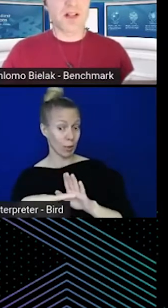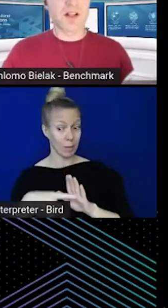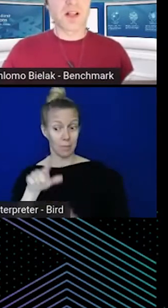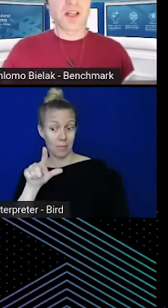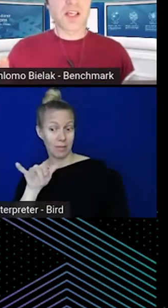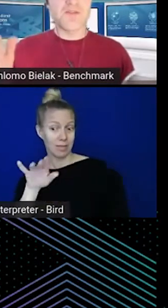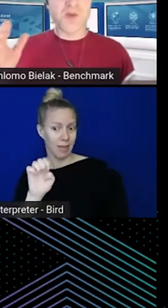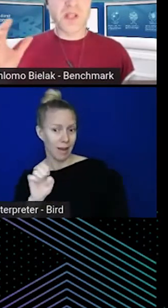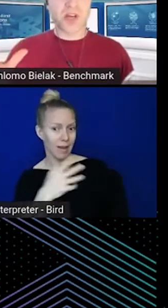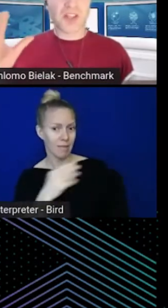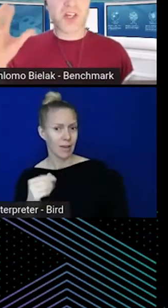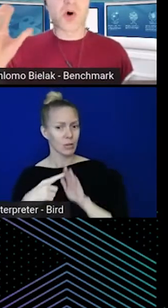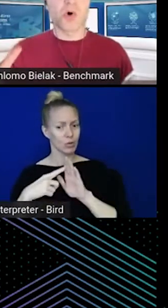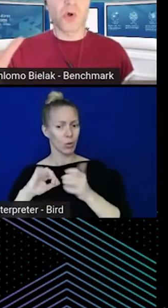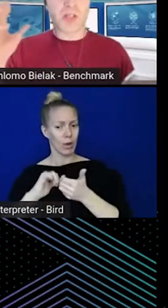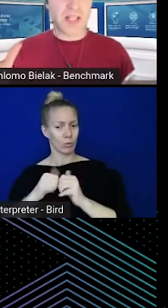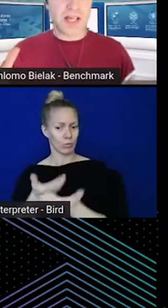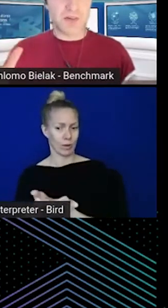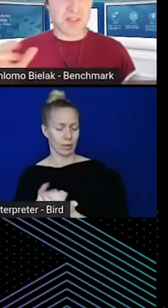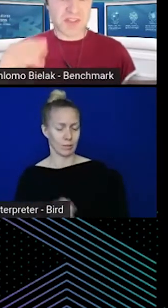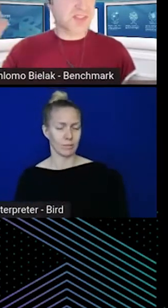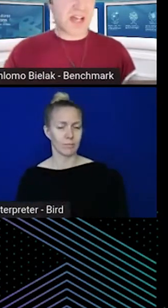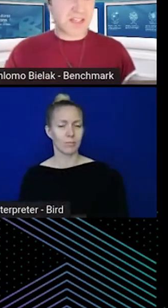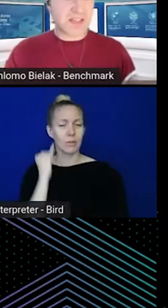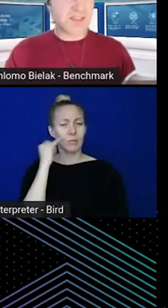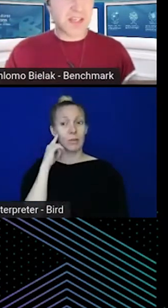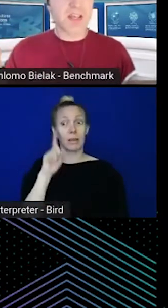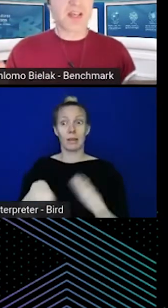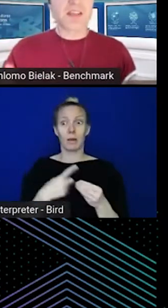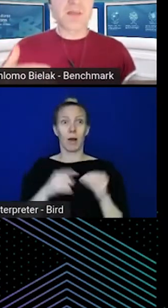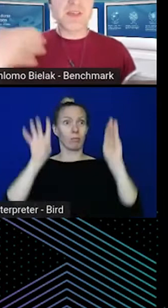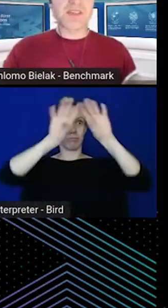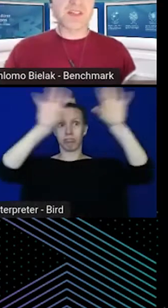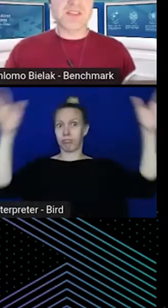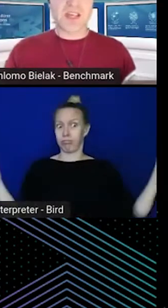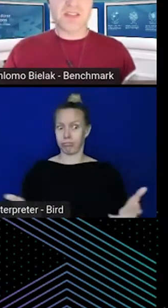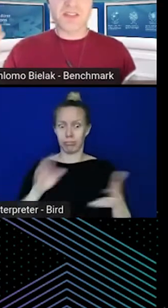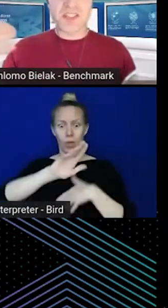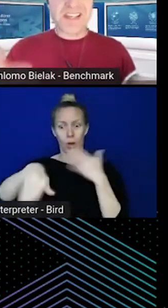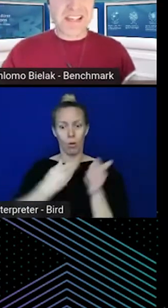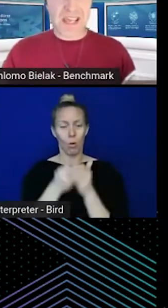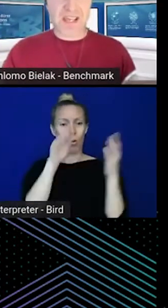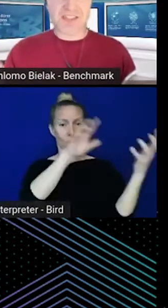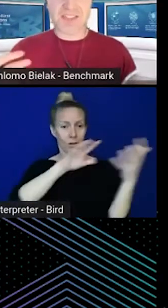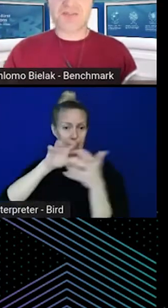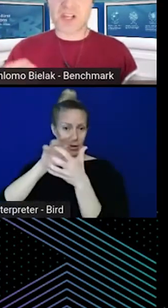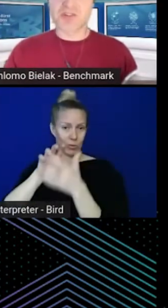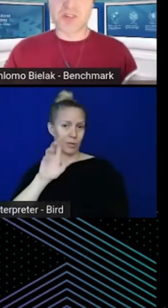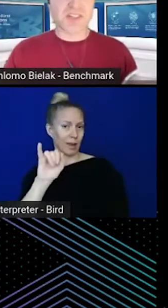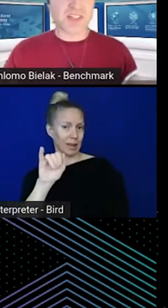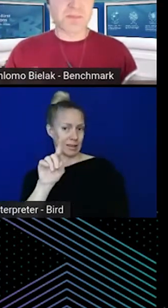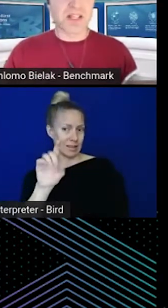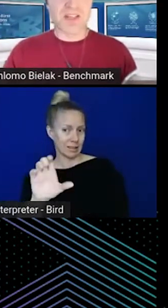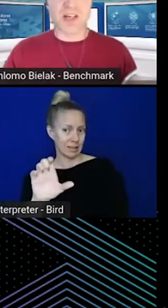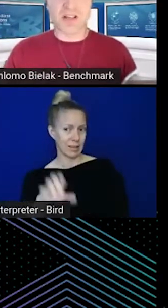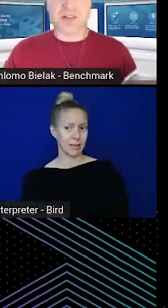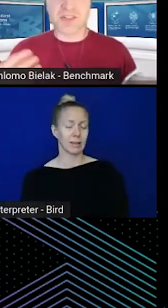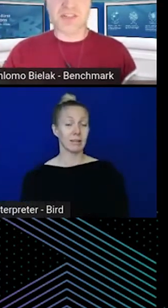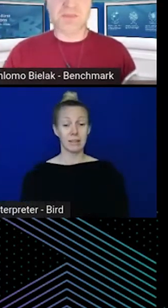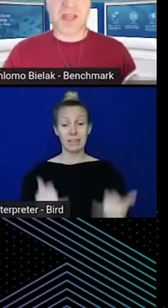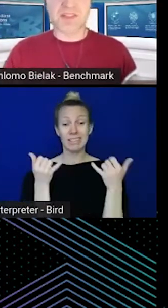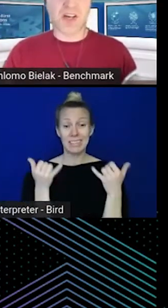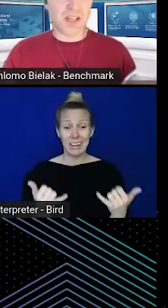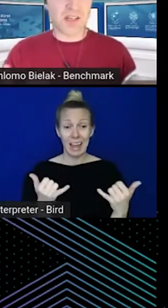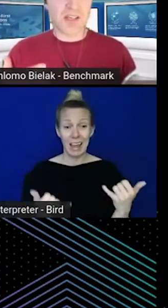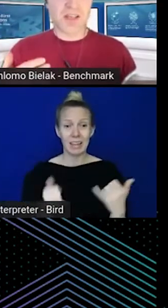there. If we look at the whole cloud, and this is IDC, they basically said today, $706 billion